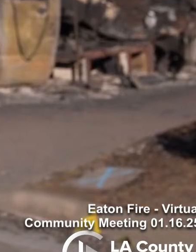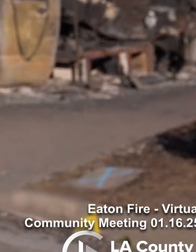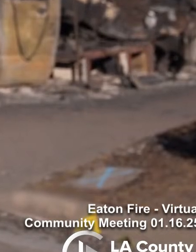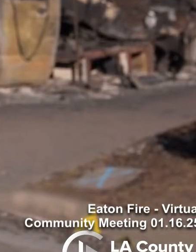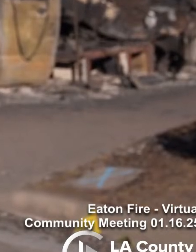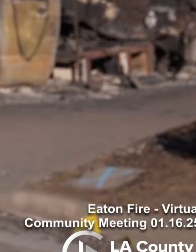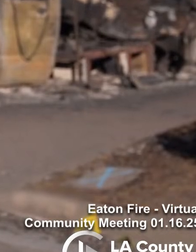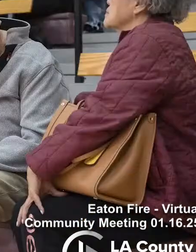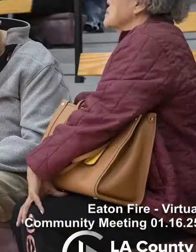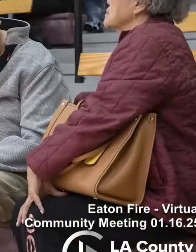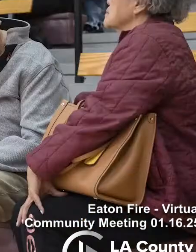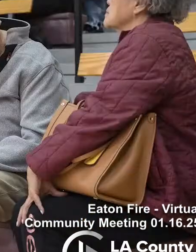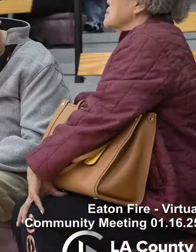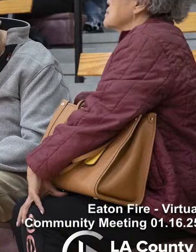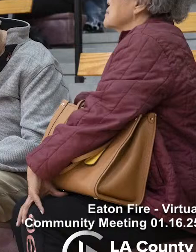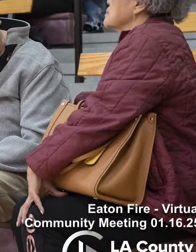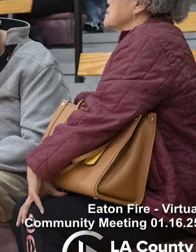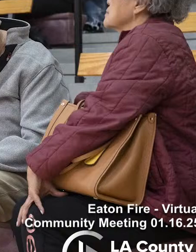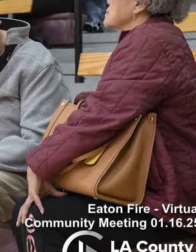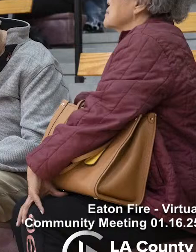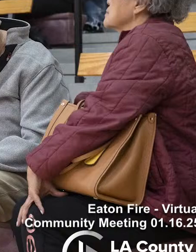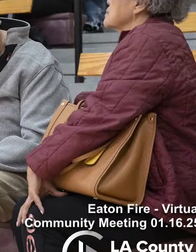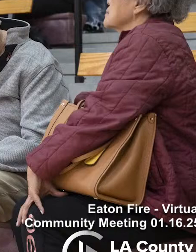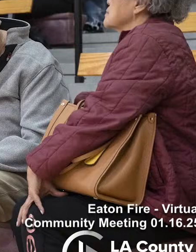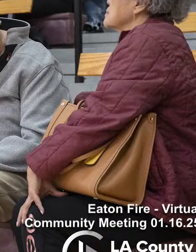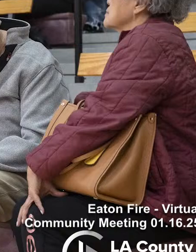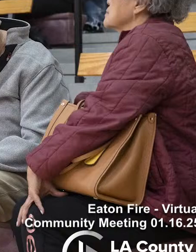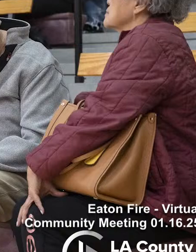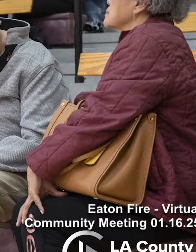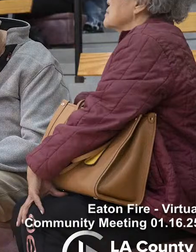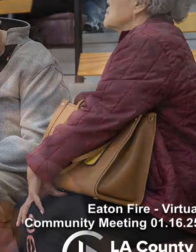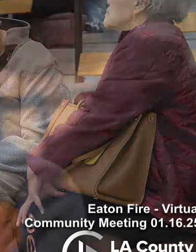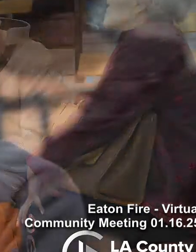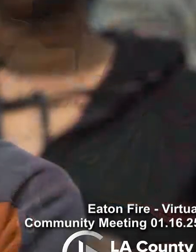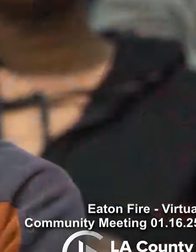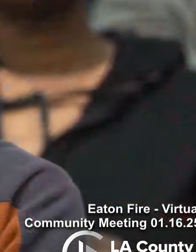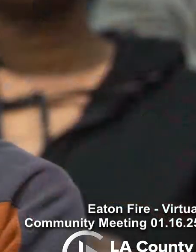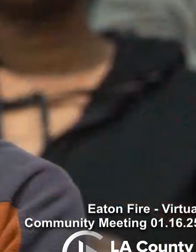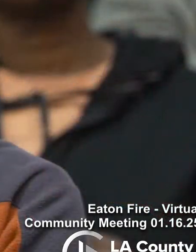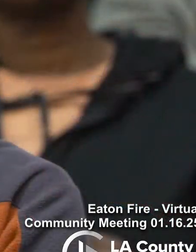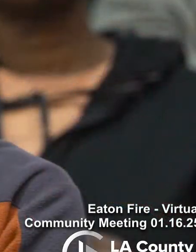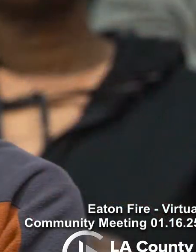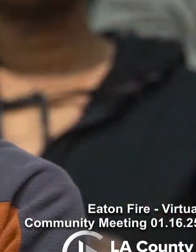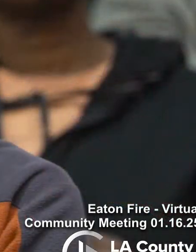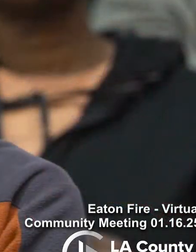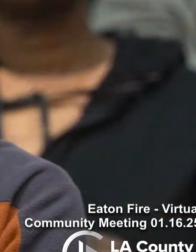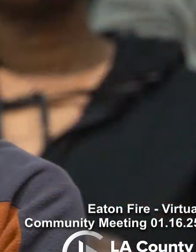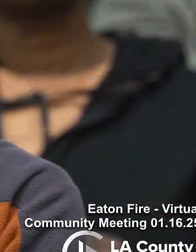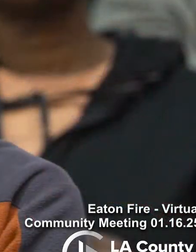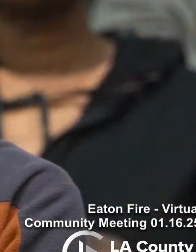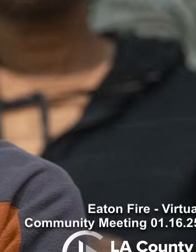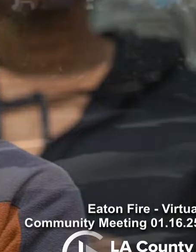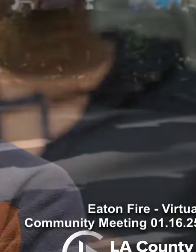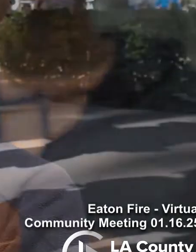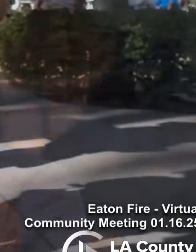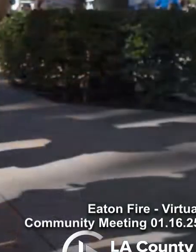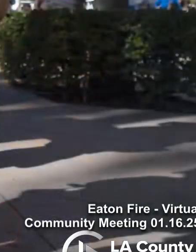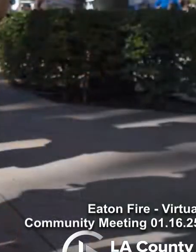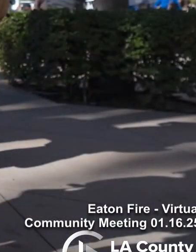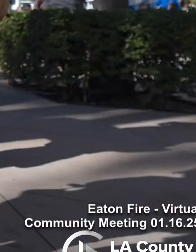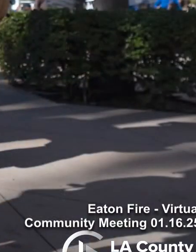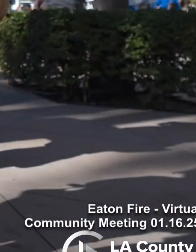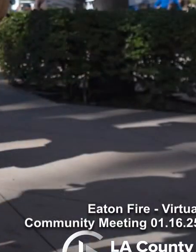Angeles County. For those of you who are still evacuated, I am so sorry for your loss and for your trouble during these